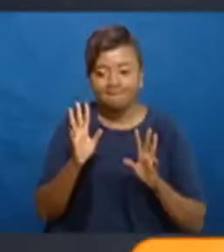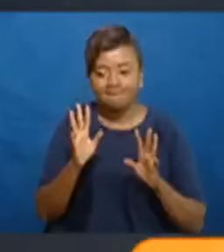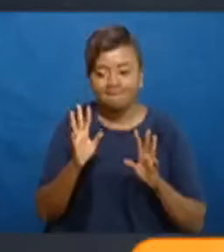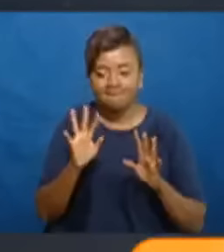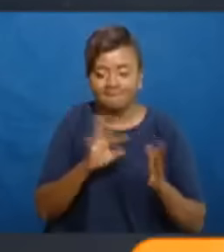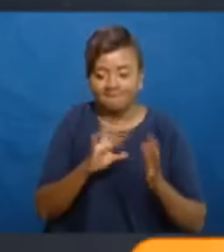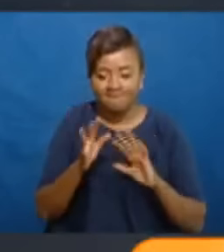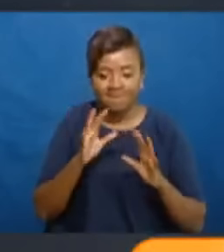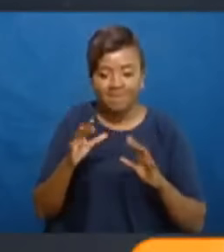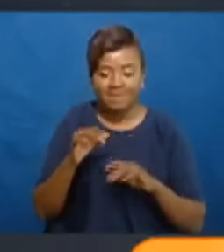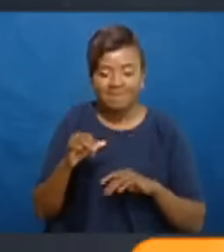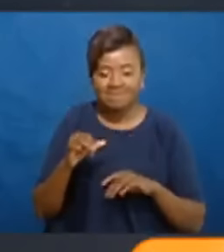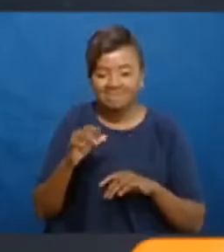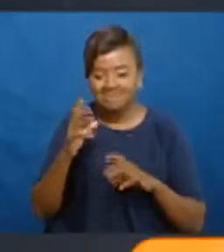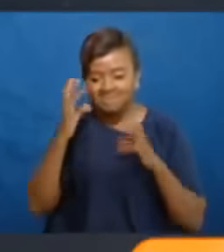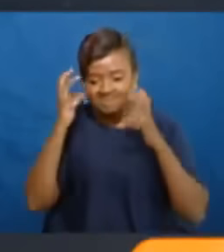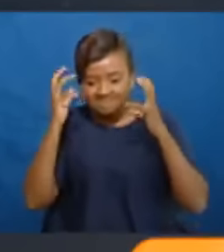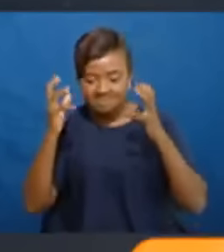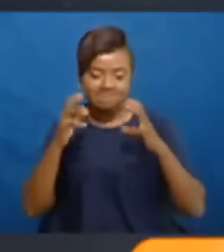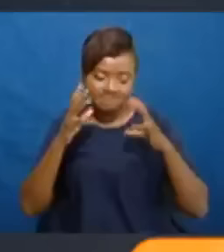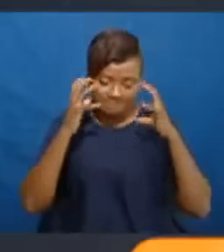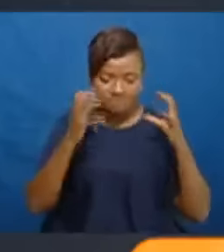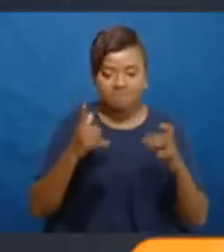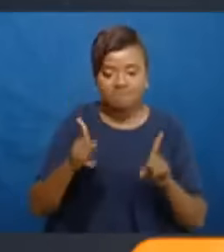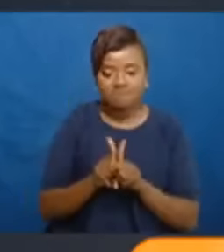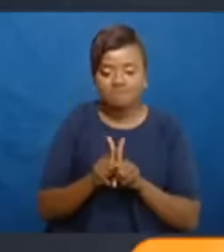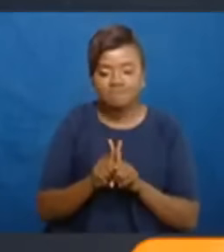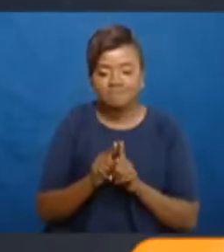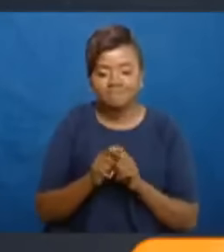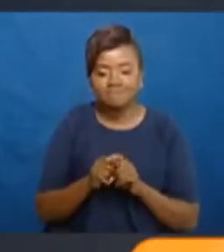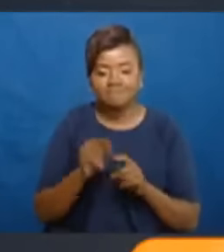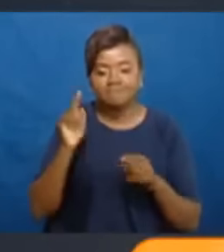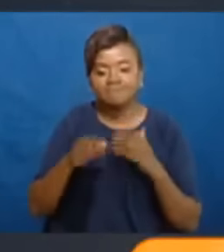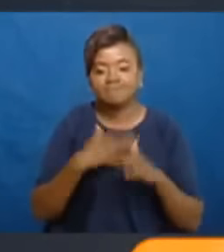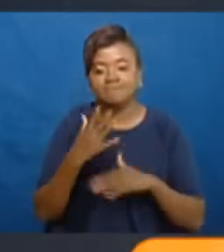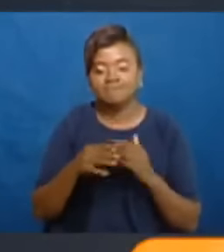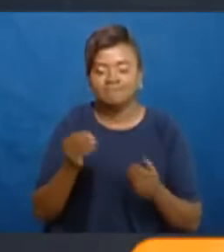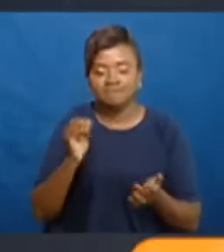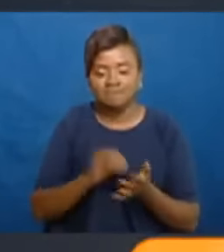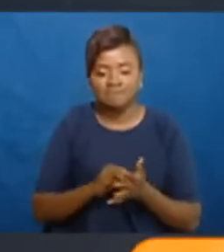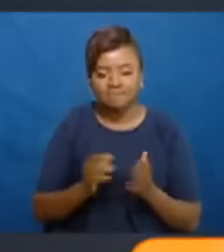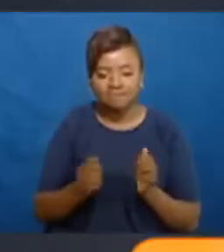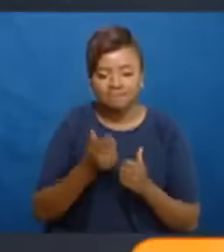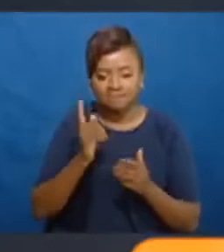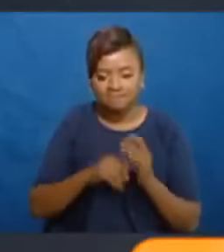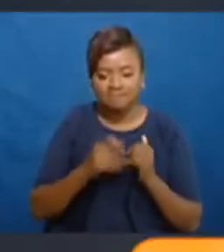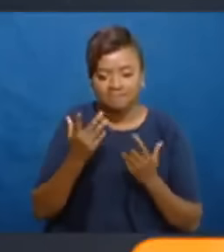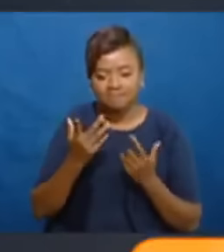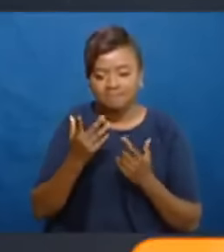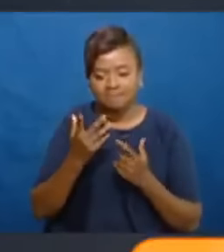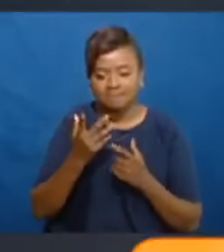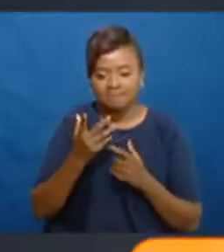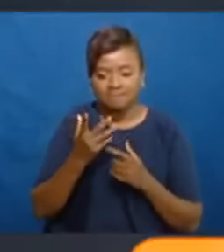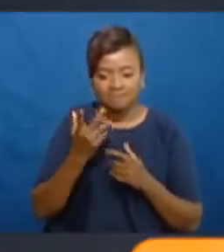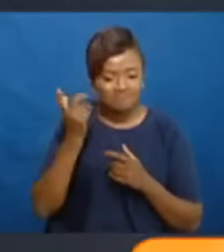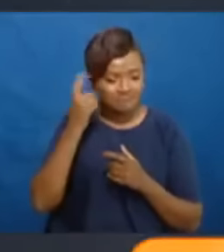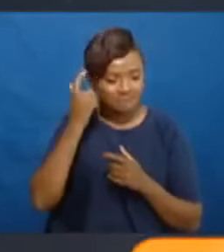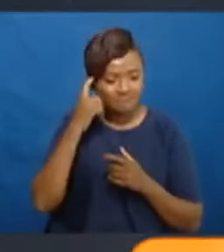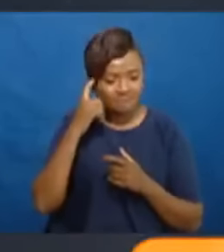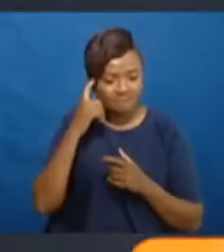arrogance for arrogance. Secondly came impunity. Remember the public display of unaccounted